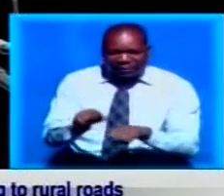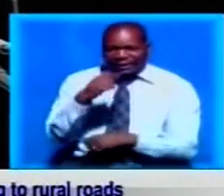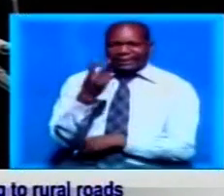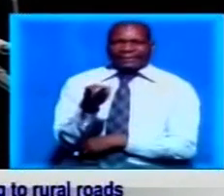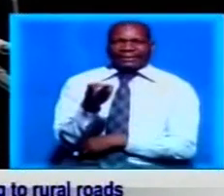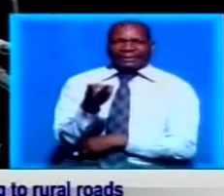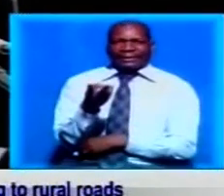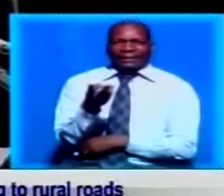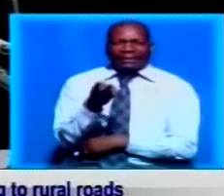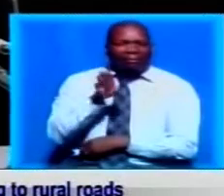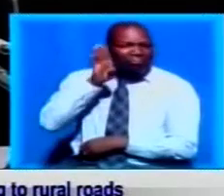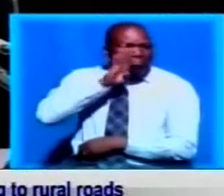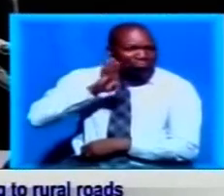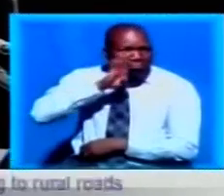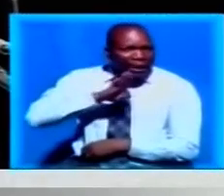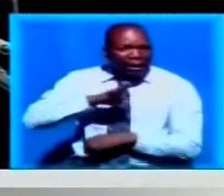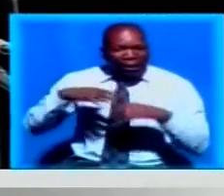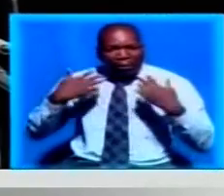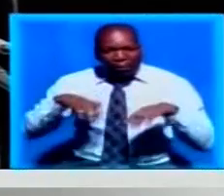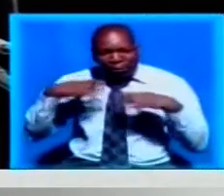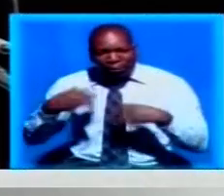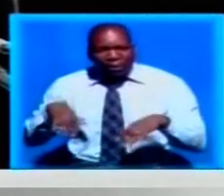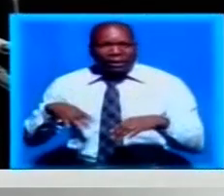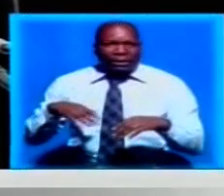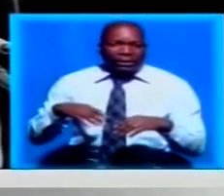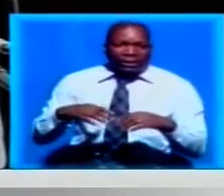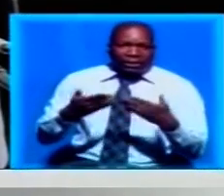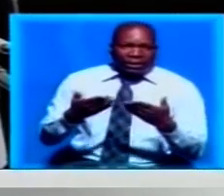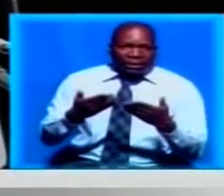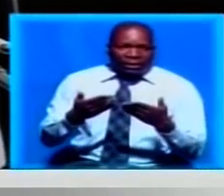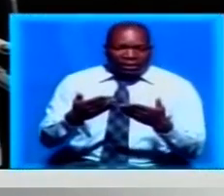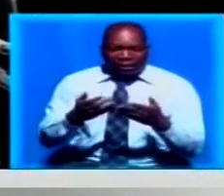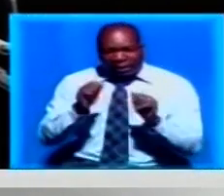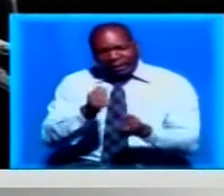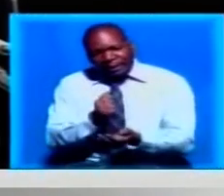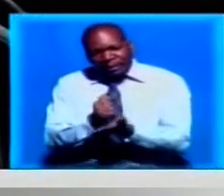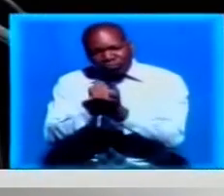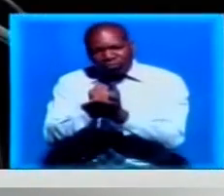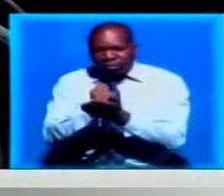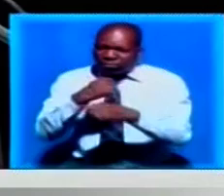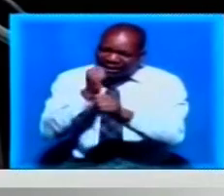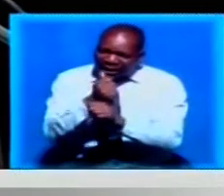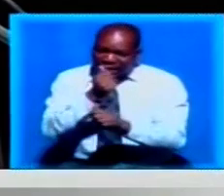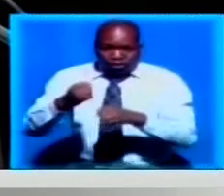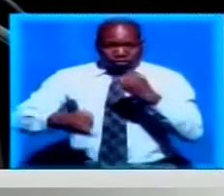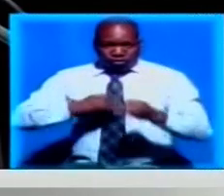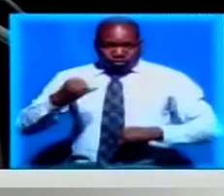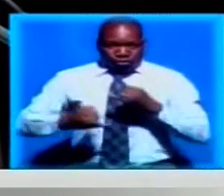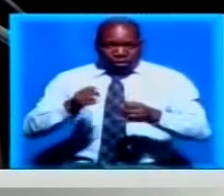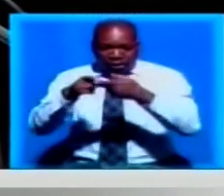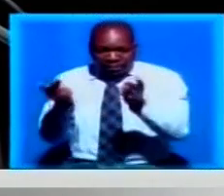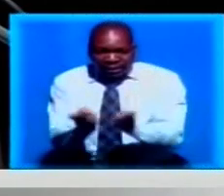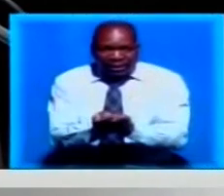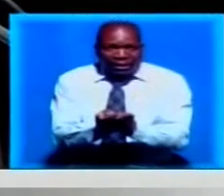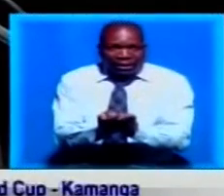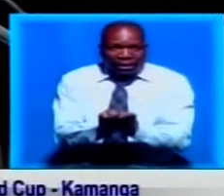too many of these, then maybe we have other social amenities. As an office, we intend